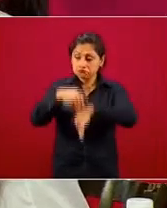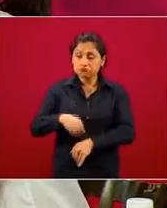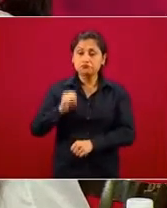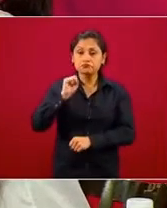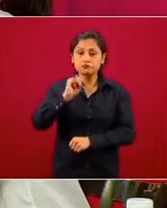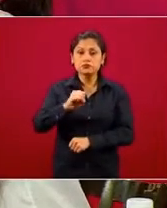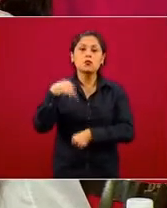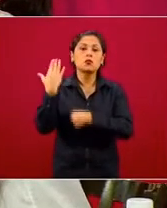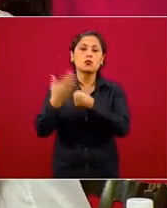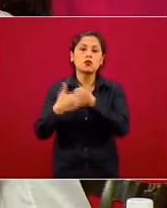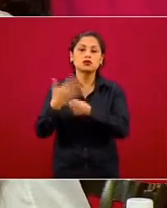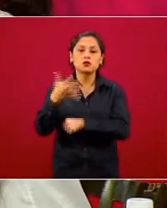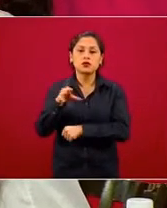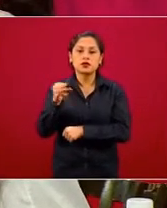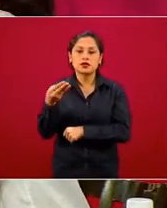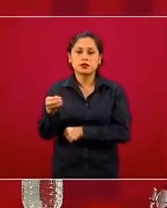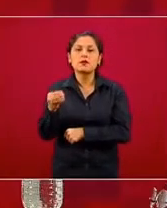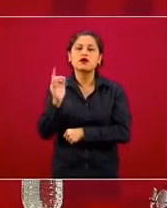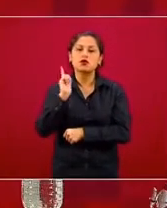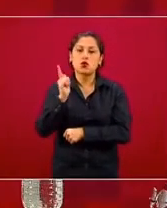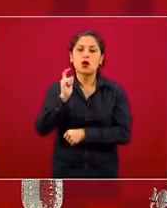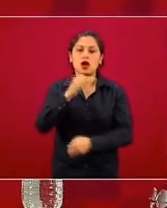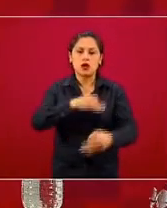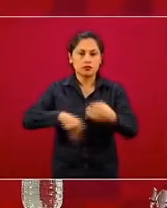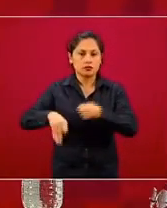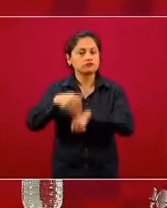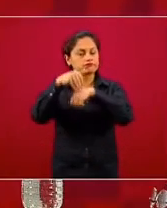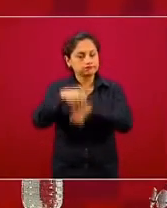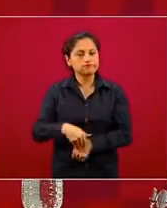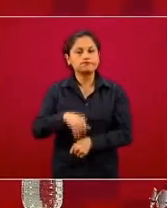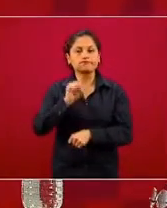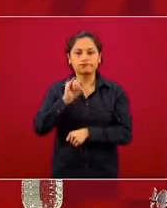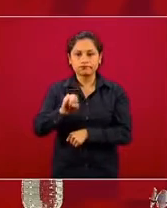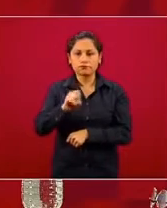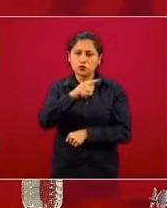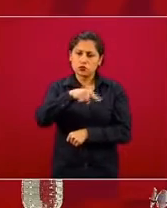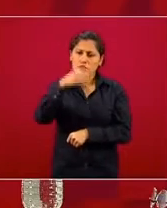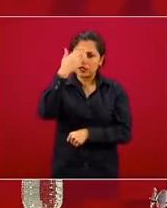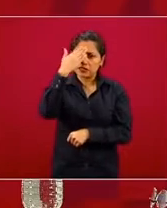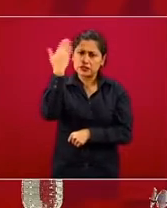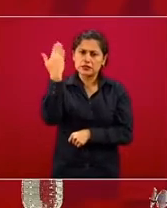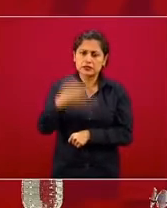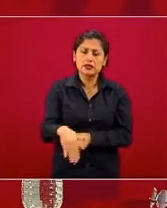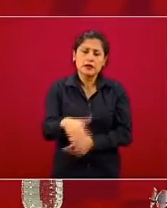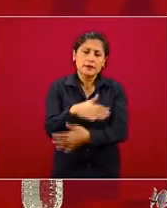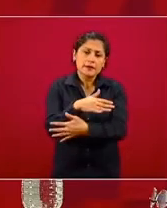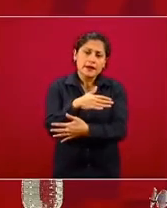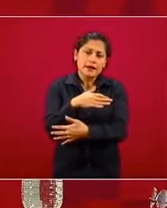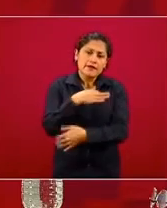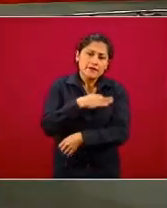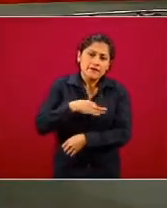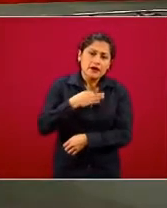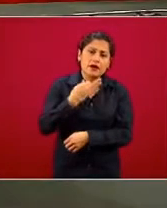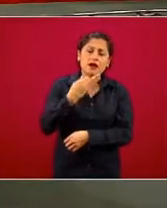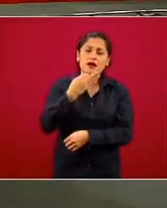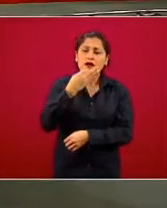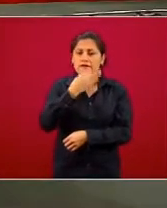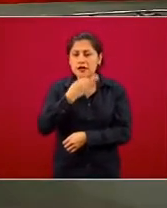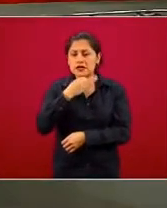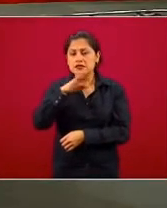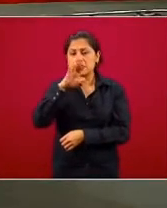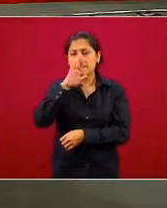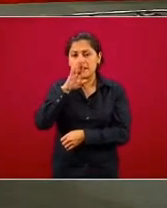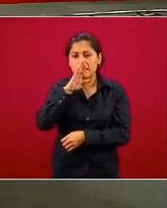operation on May 10th. They do know that the best way to celebrate your moms and your grandmothers, our mom, is to